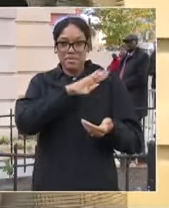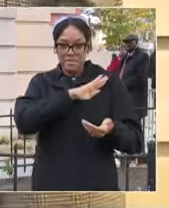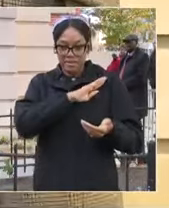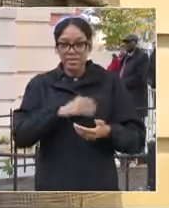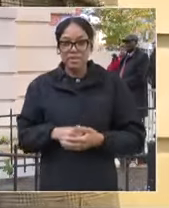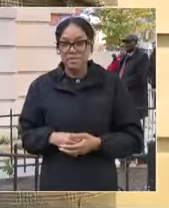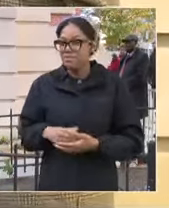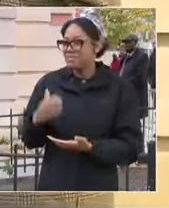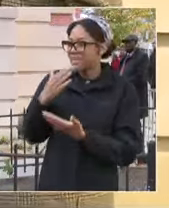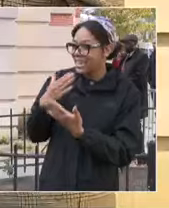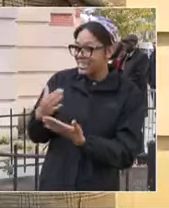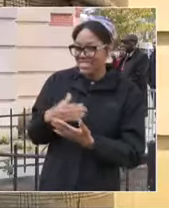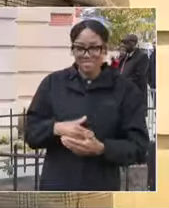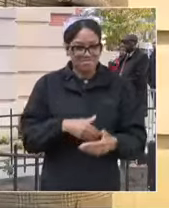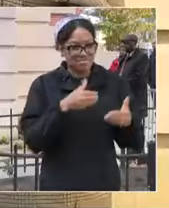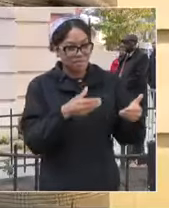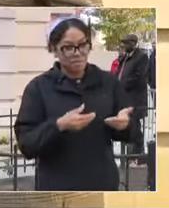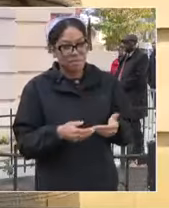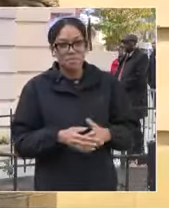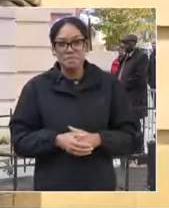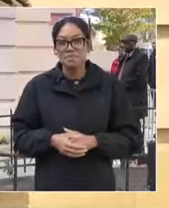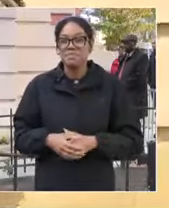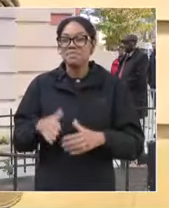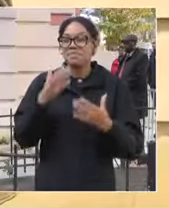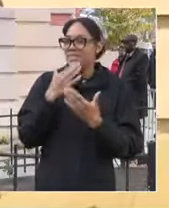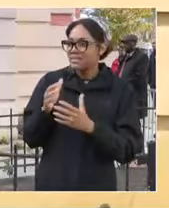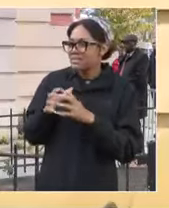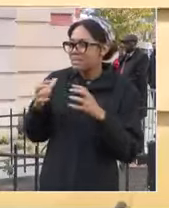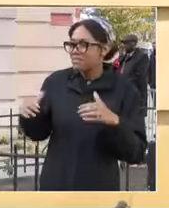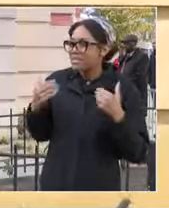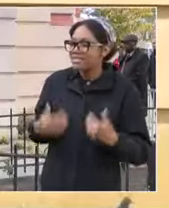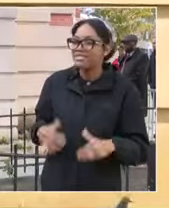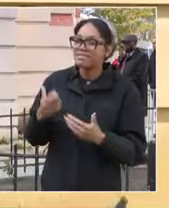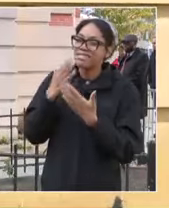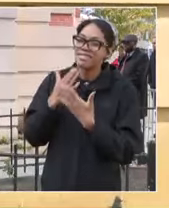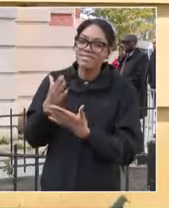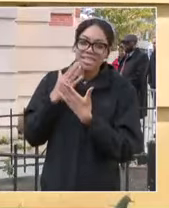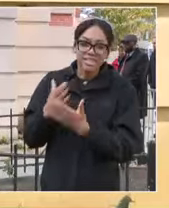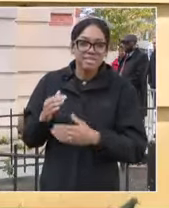welcome. Thank you so much. You're welcome. Thank you.